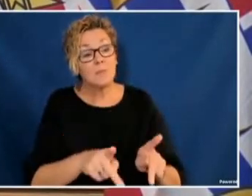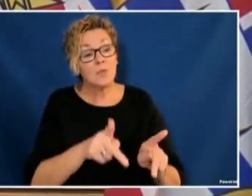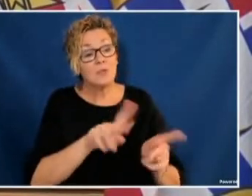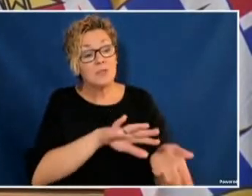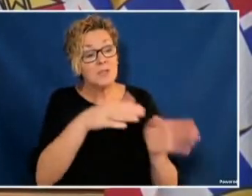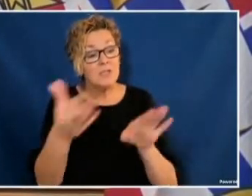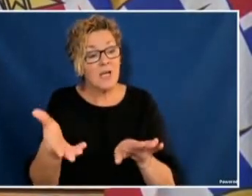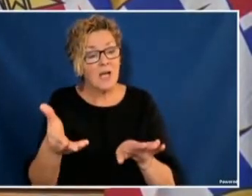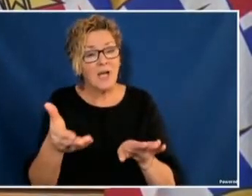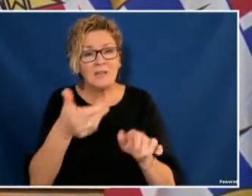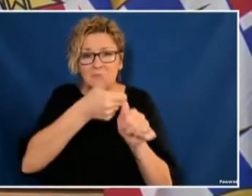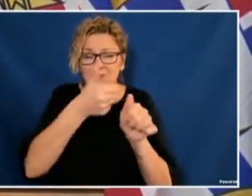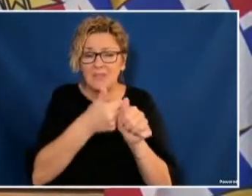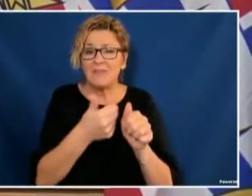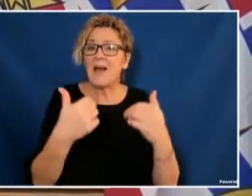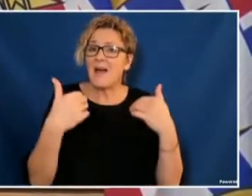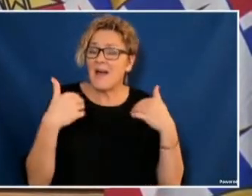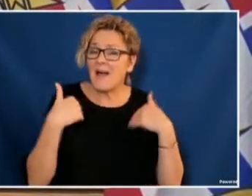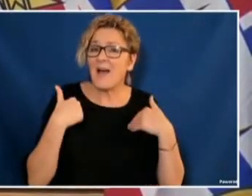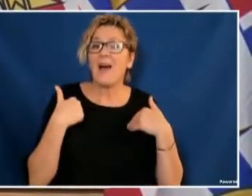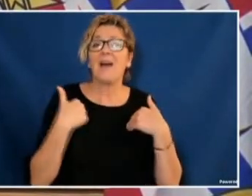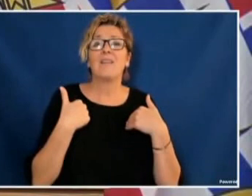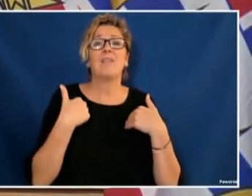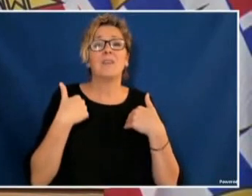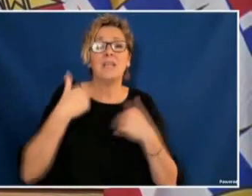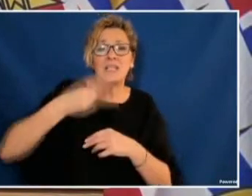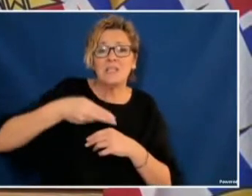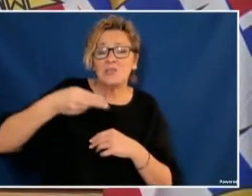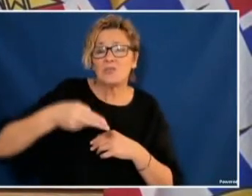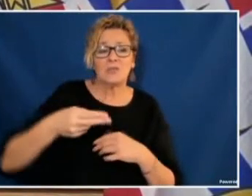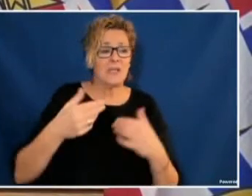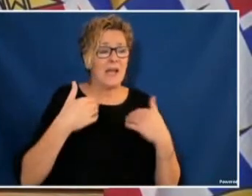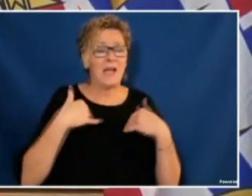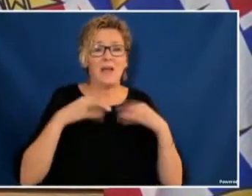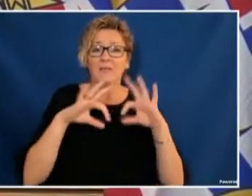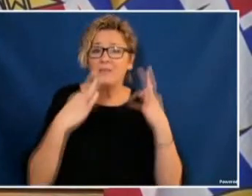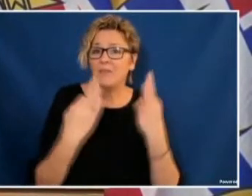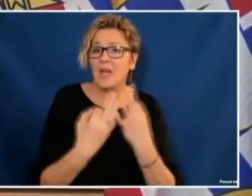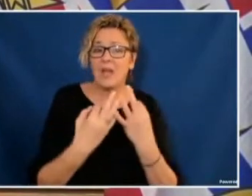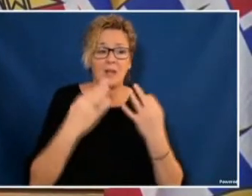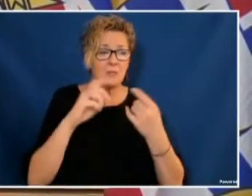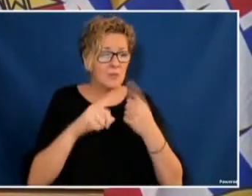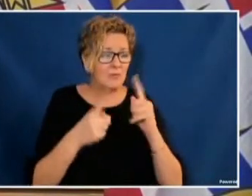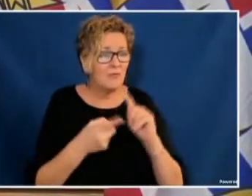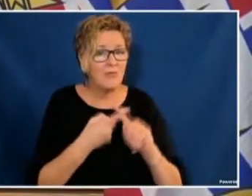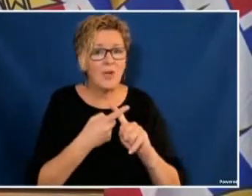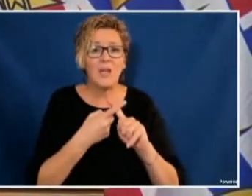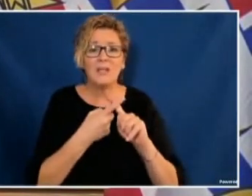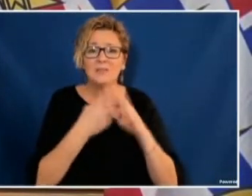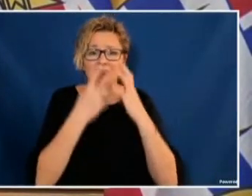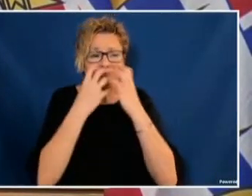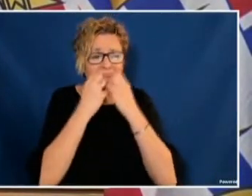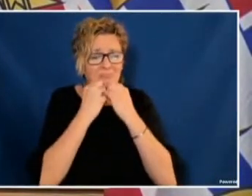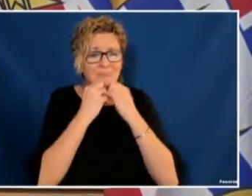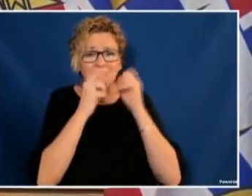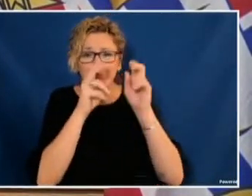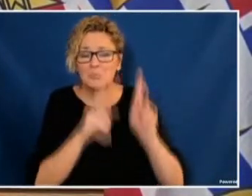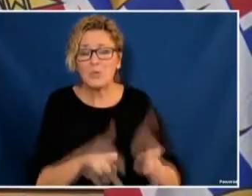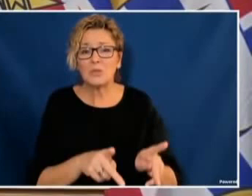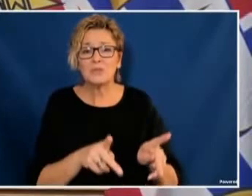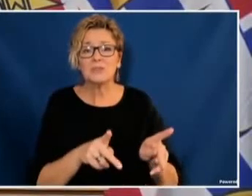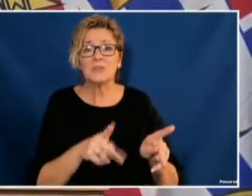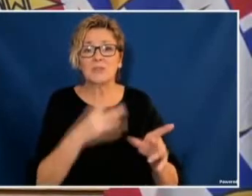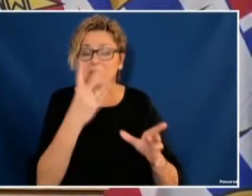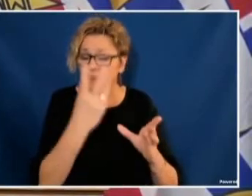this weekend, that we have many seniors and many elders who are precious to us in our communities, and we want and need